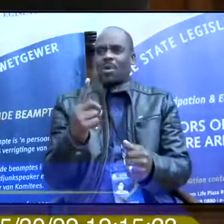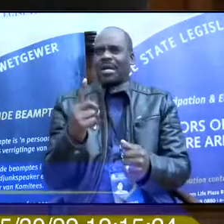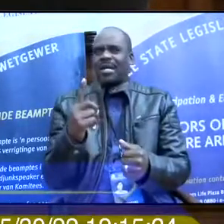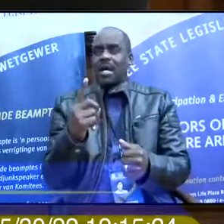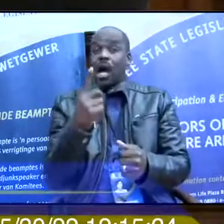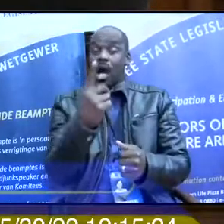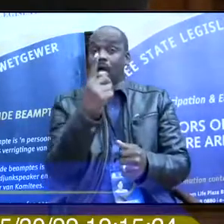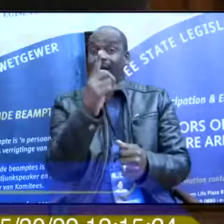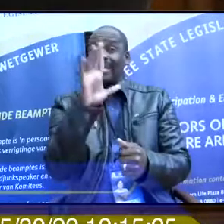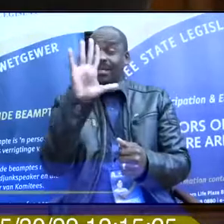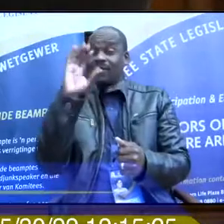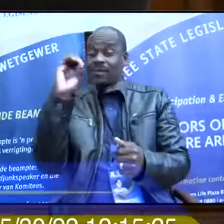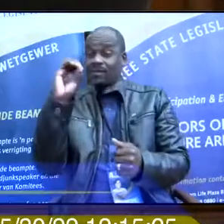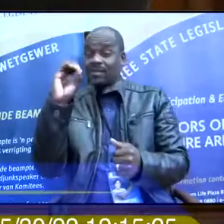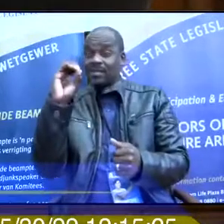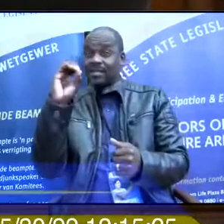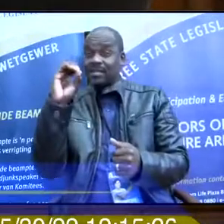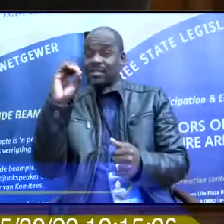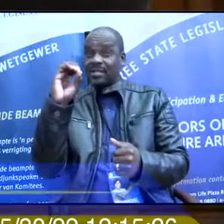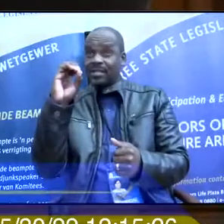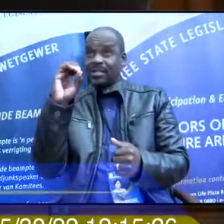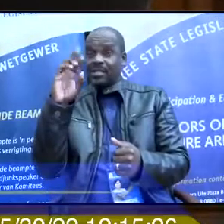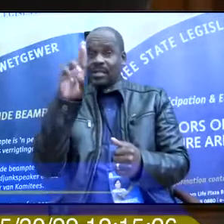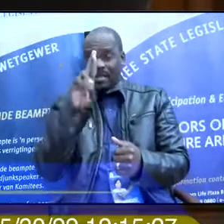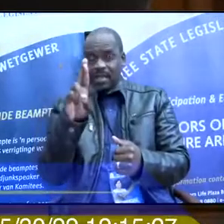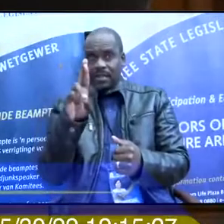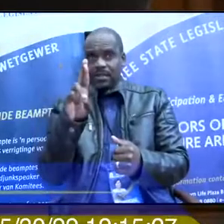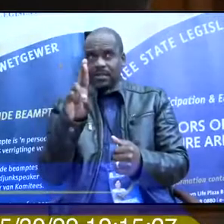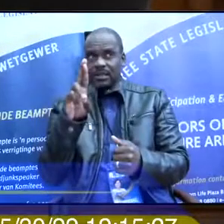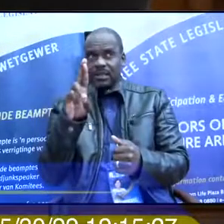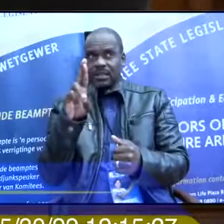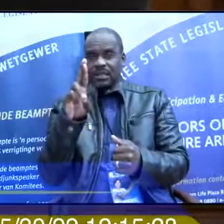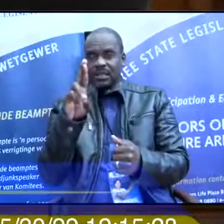rents i mean 150